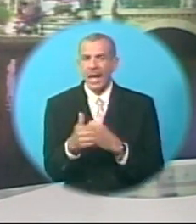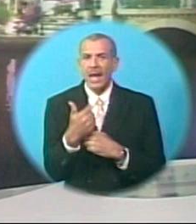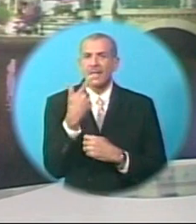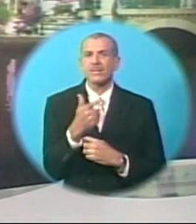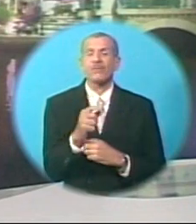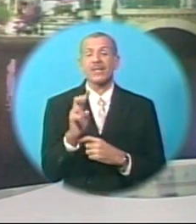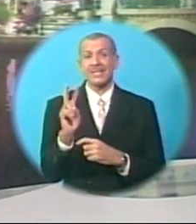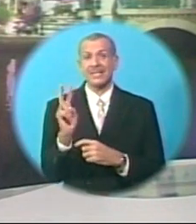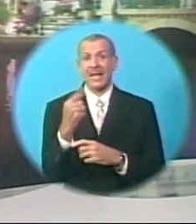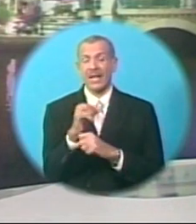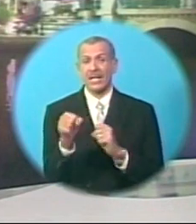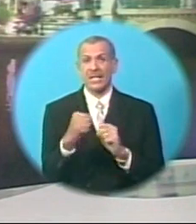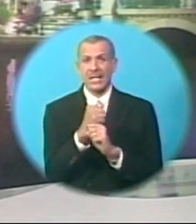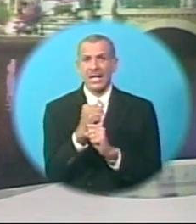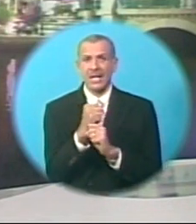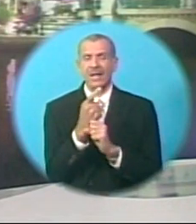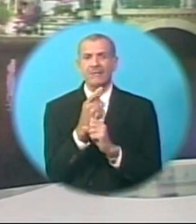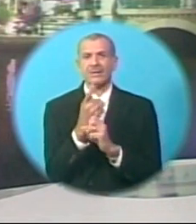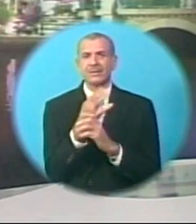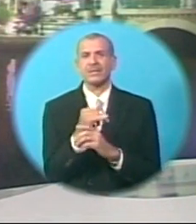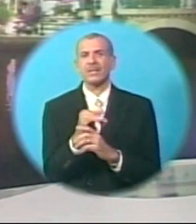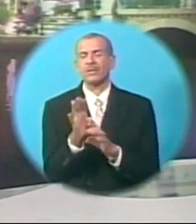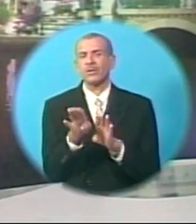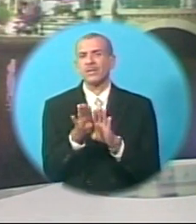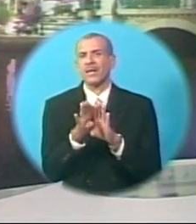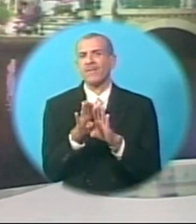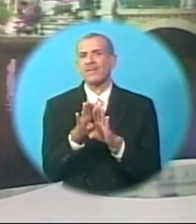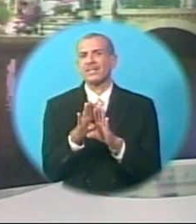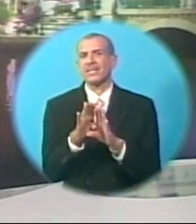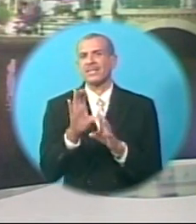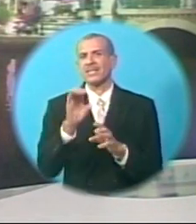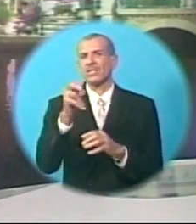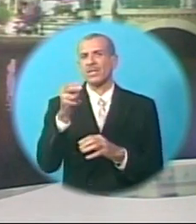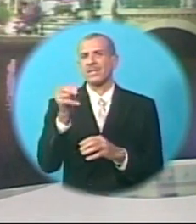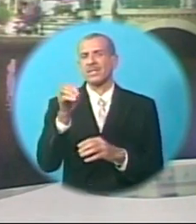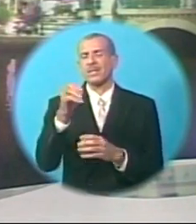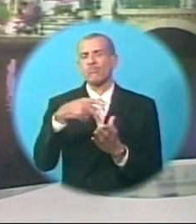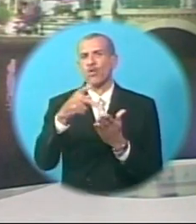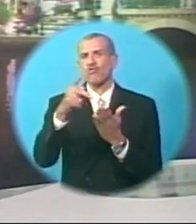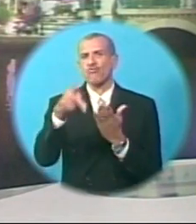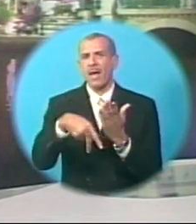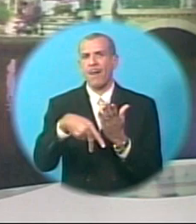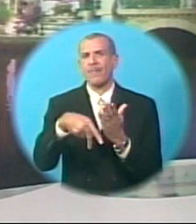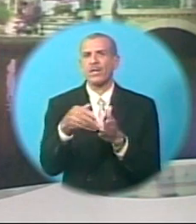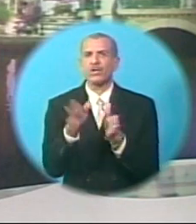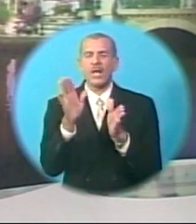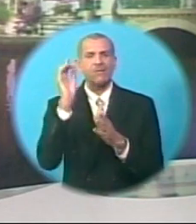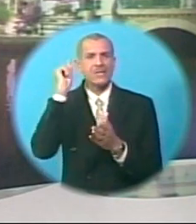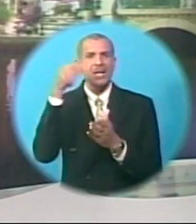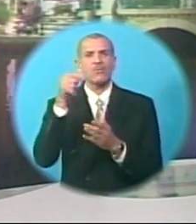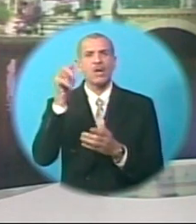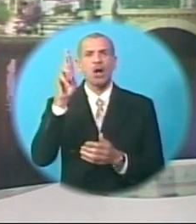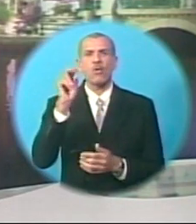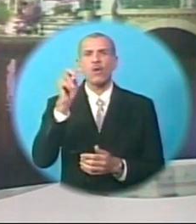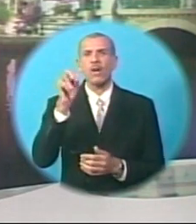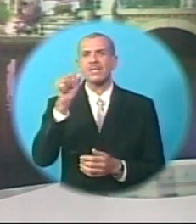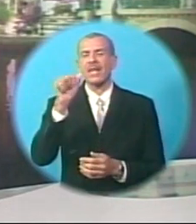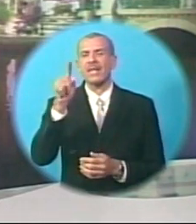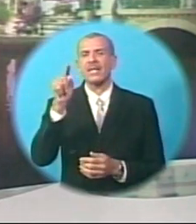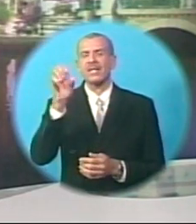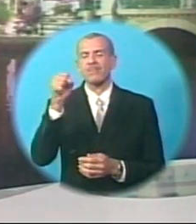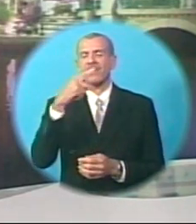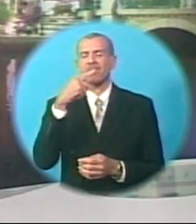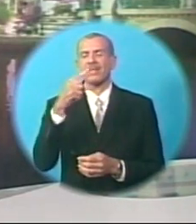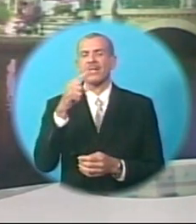second year is wrapping up its Second Chance program, which General Secretary Rosalind Smith says targets the children of